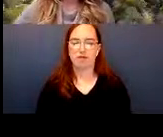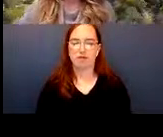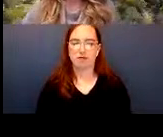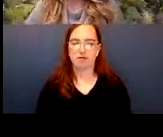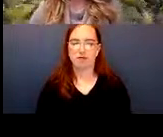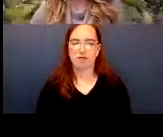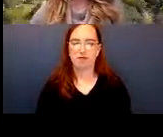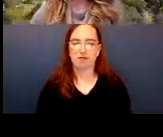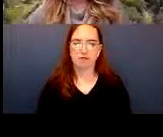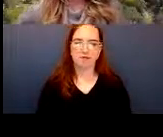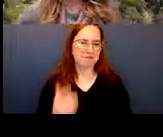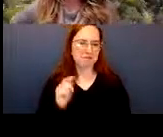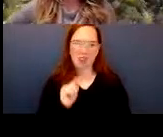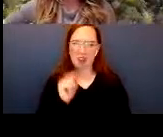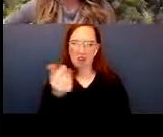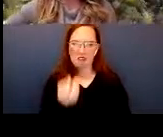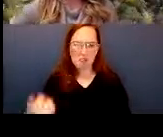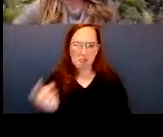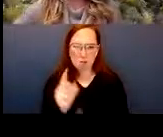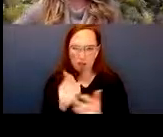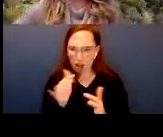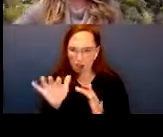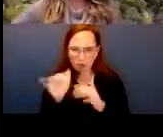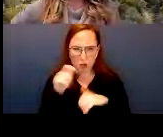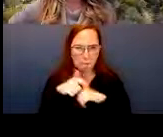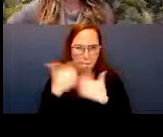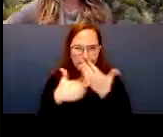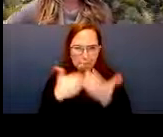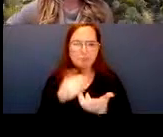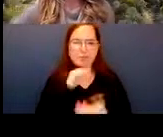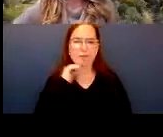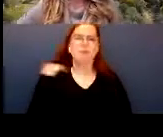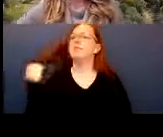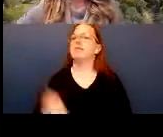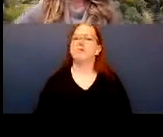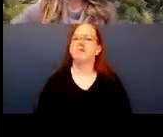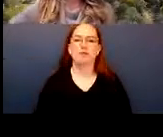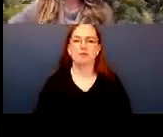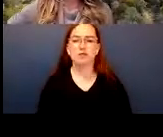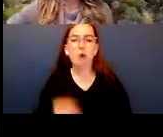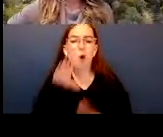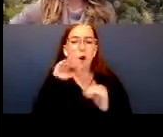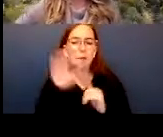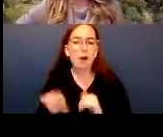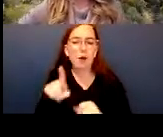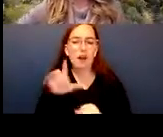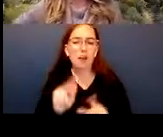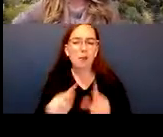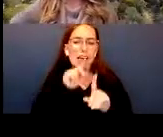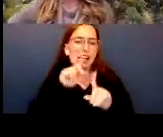I'll give everybody a few more moments to get us back up to about 100 or